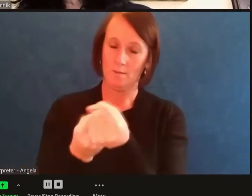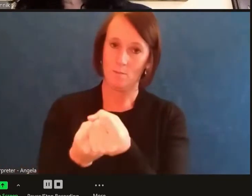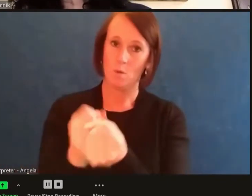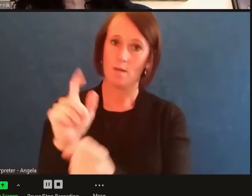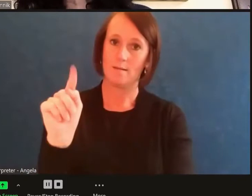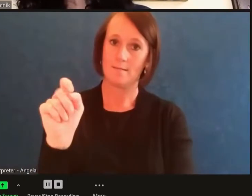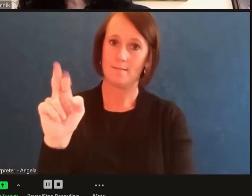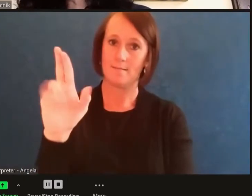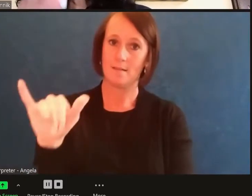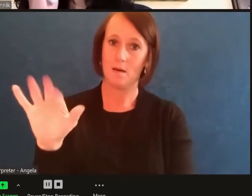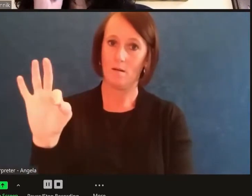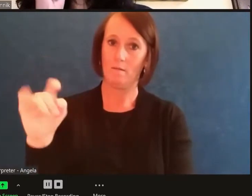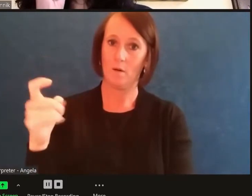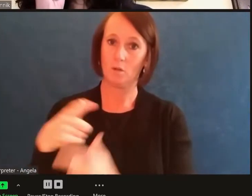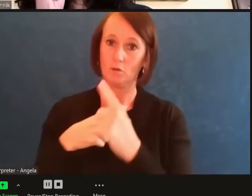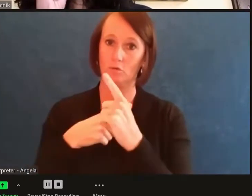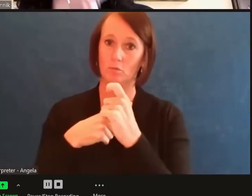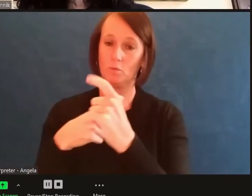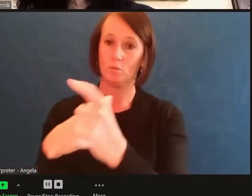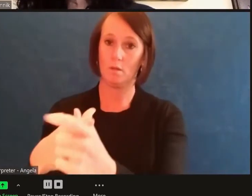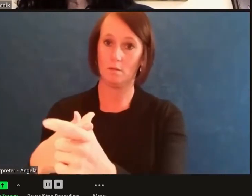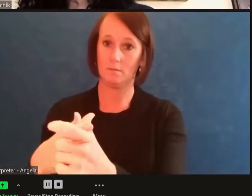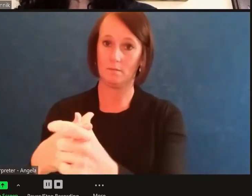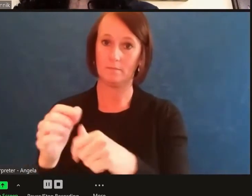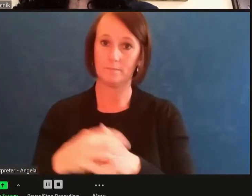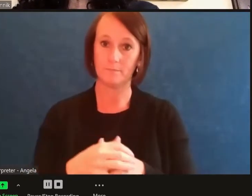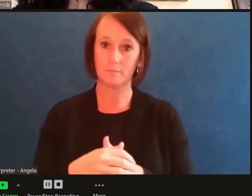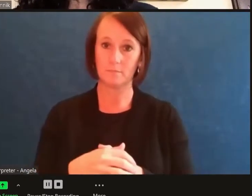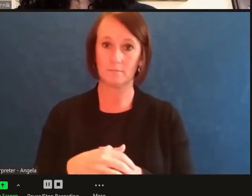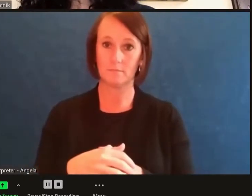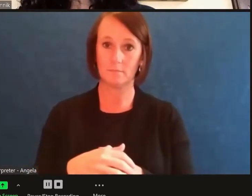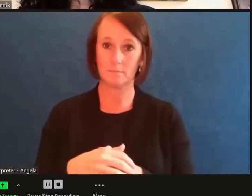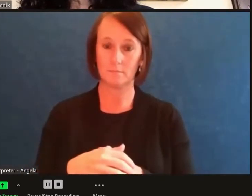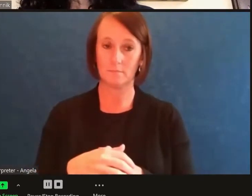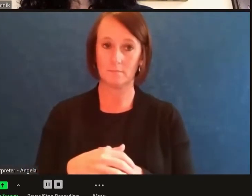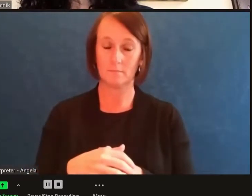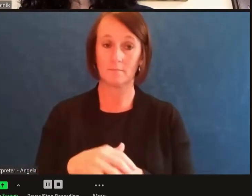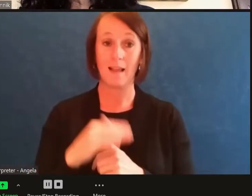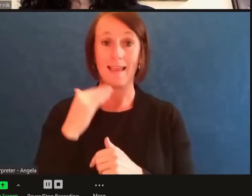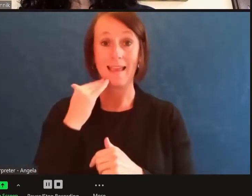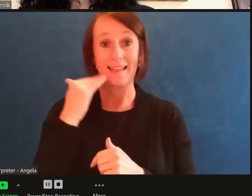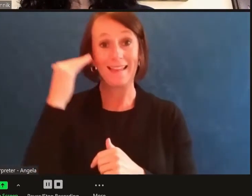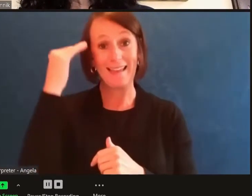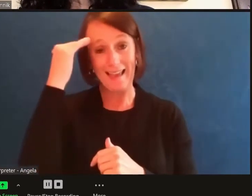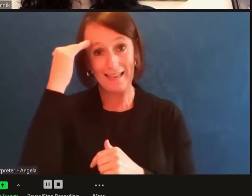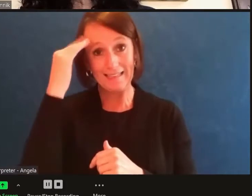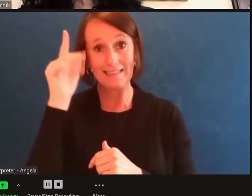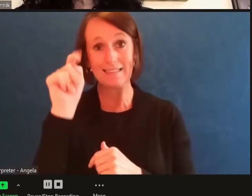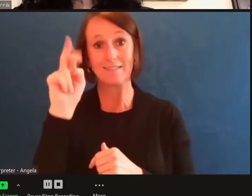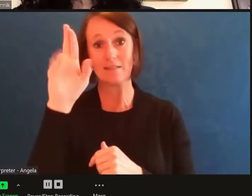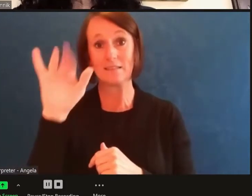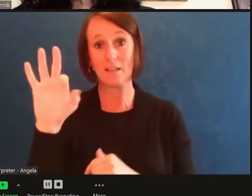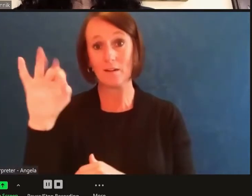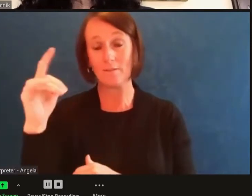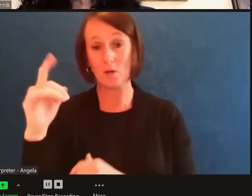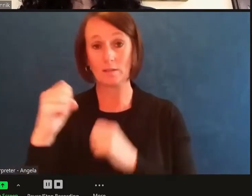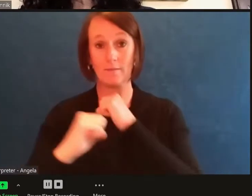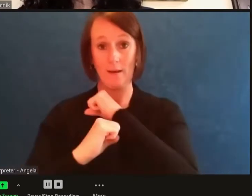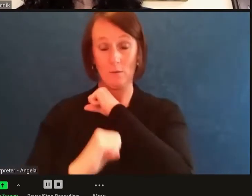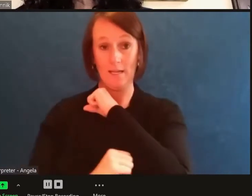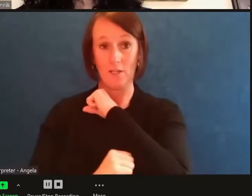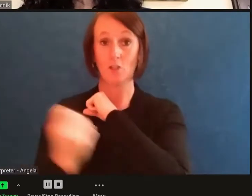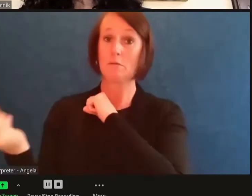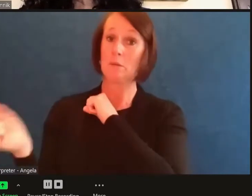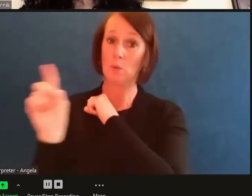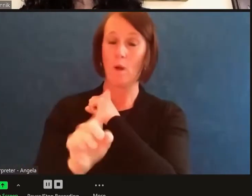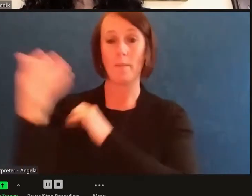And interestingly, for the Reading Summit, I had the head of the Terry Fox Foundation Ontario come in to talk about me presenting